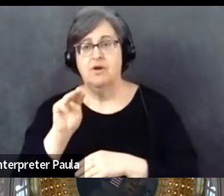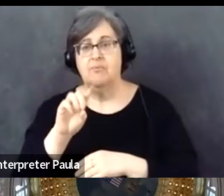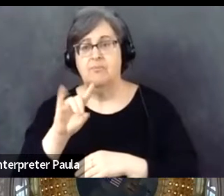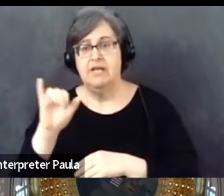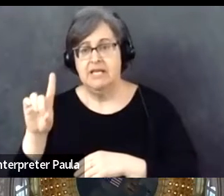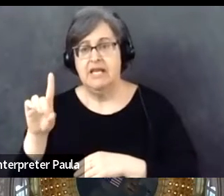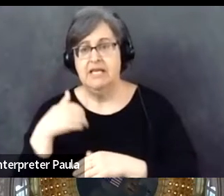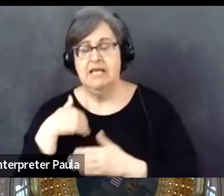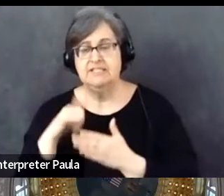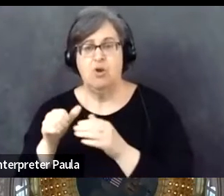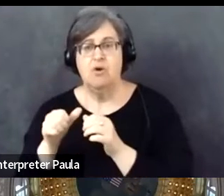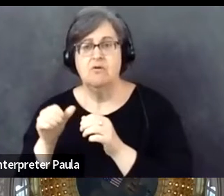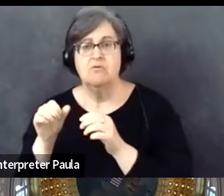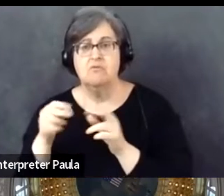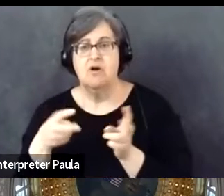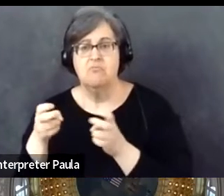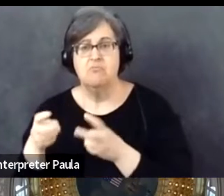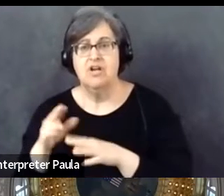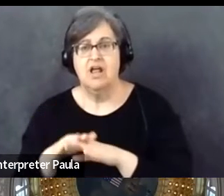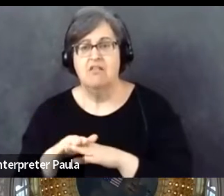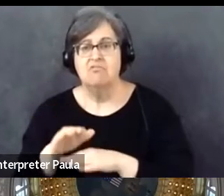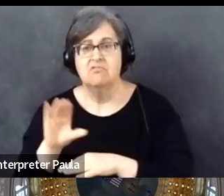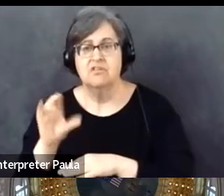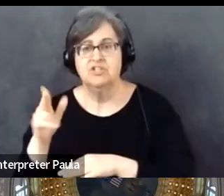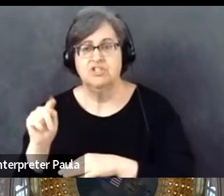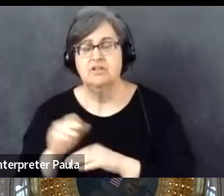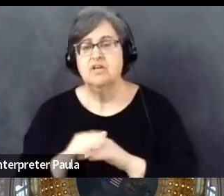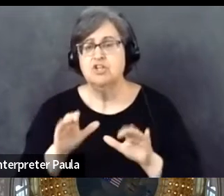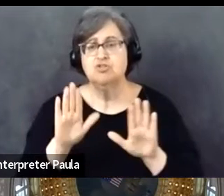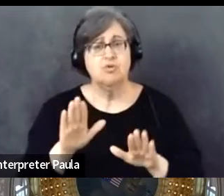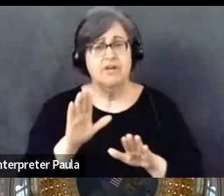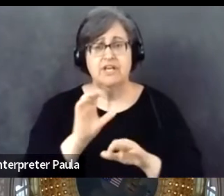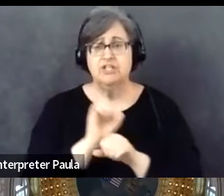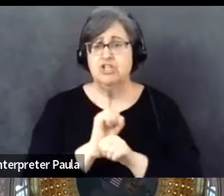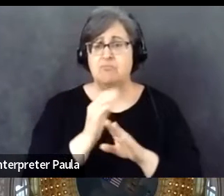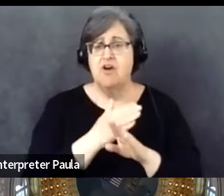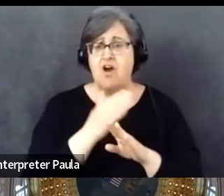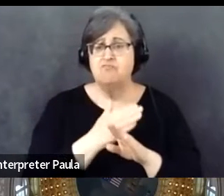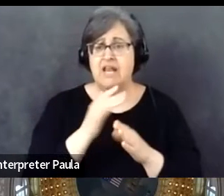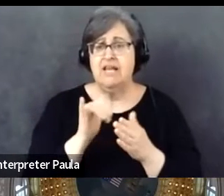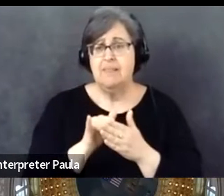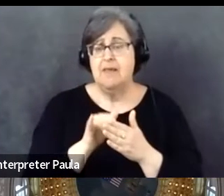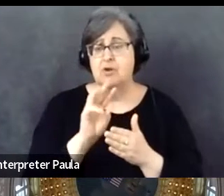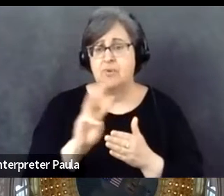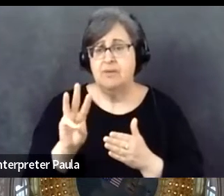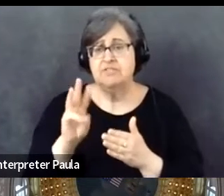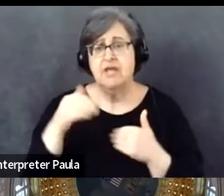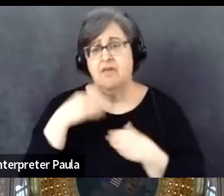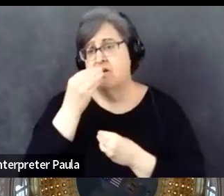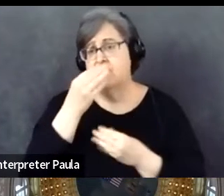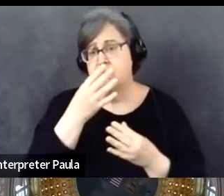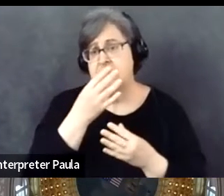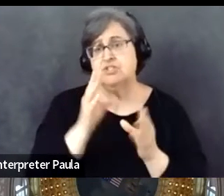on our website so people can kind of follow. They do a great job of updating it. They've had the information meetings for DHS, both for families